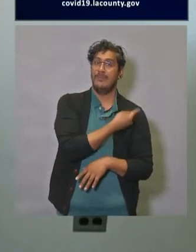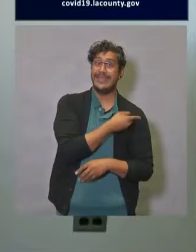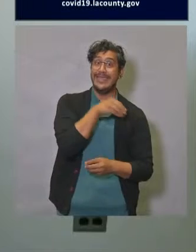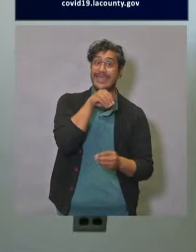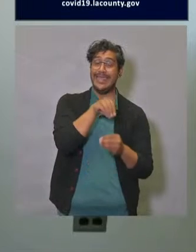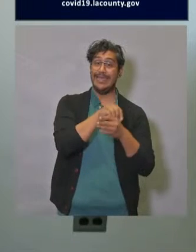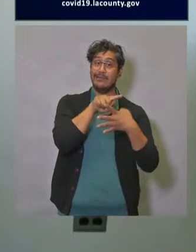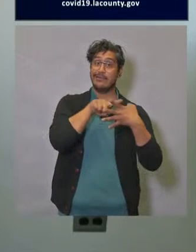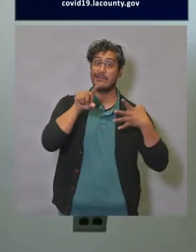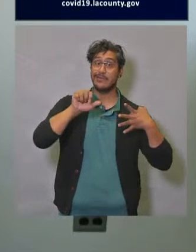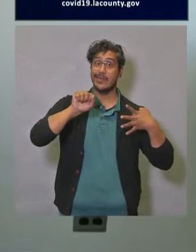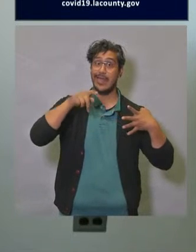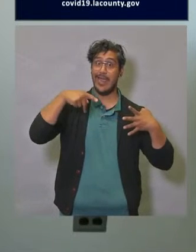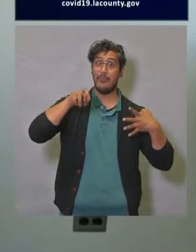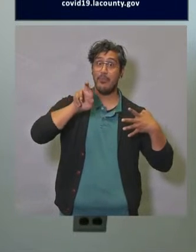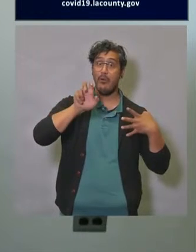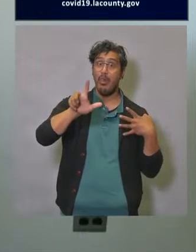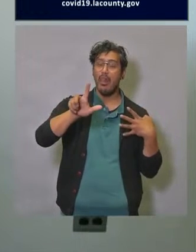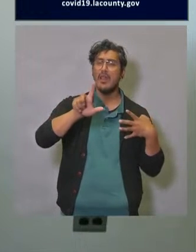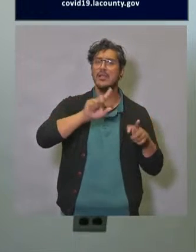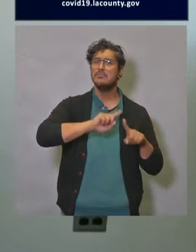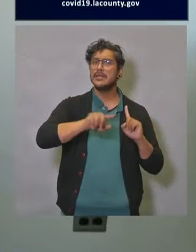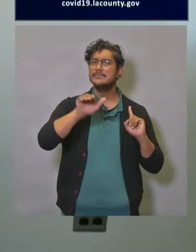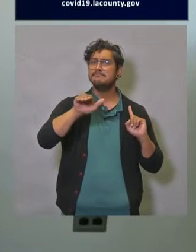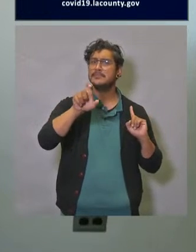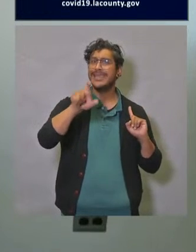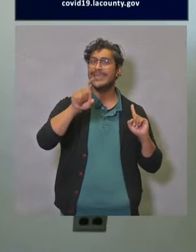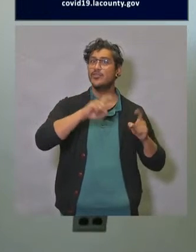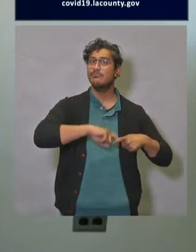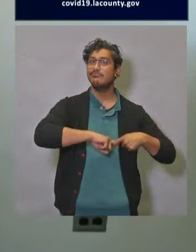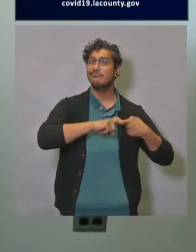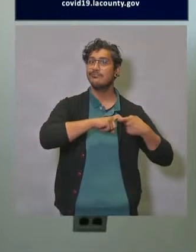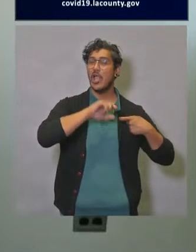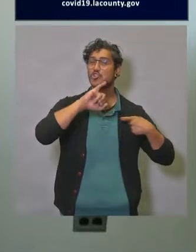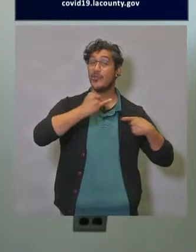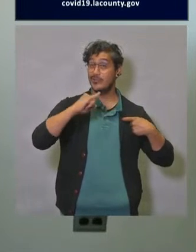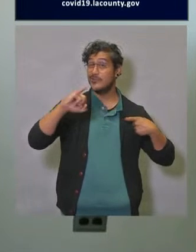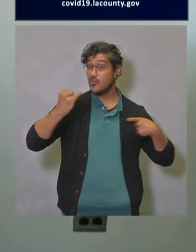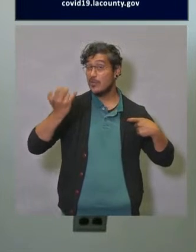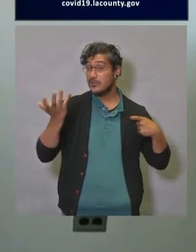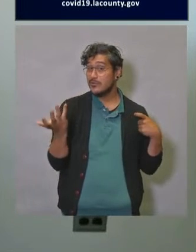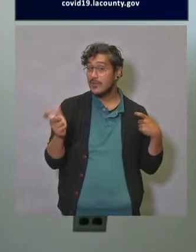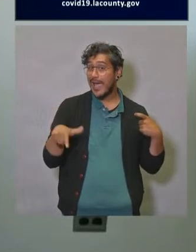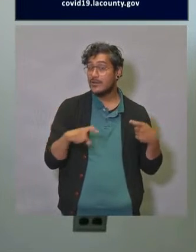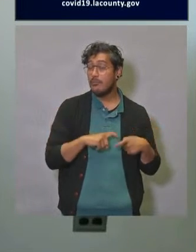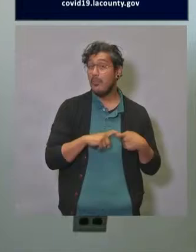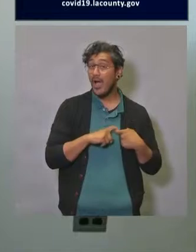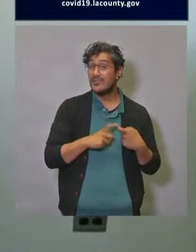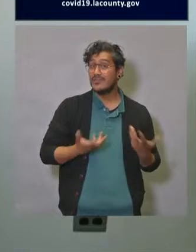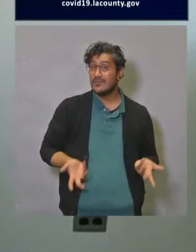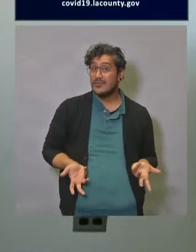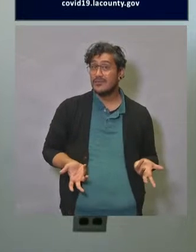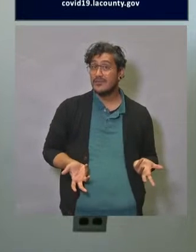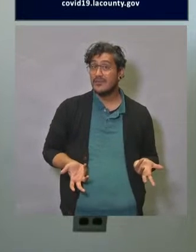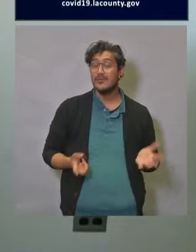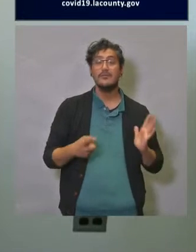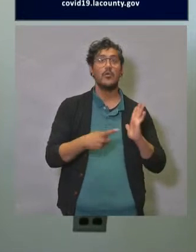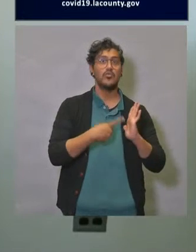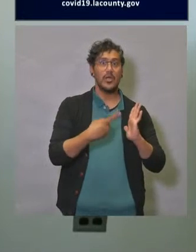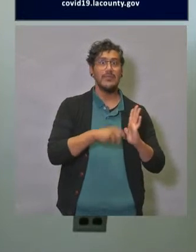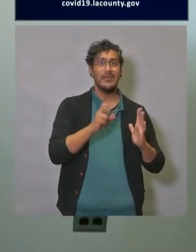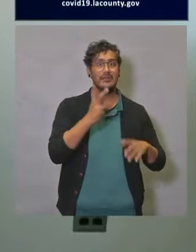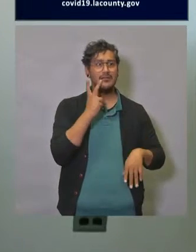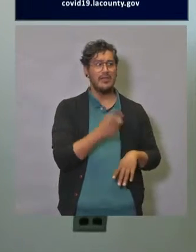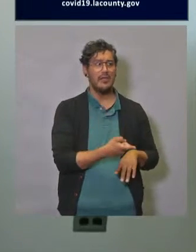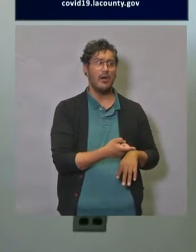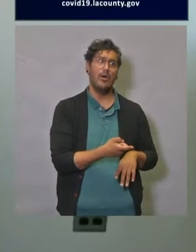But as a reminder, we had to pause all of Johnson & Johnson vaccines here. So sometimes you can look at that and say,